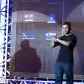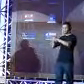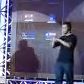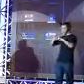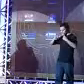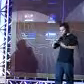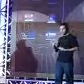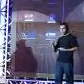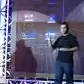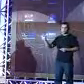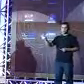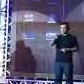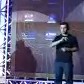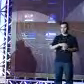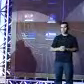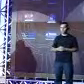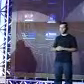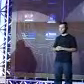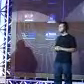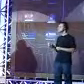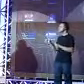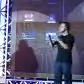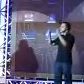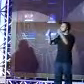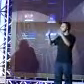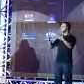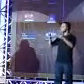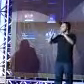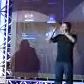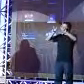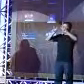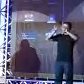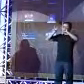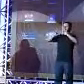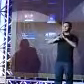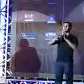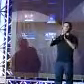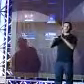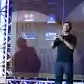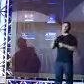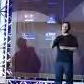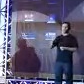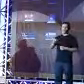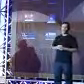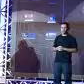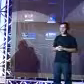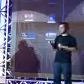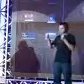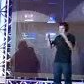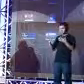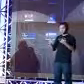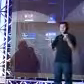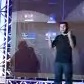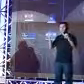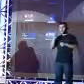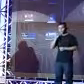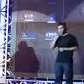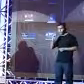from looking upon human beings as capital goods, except in slavery.